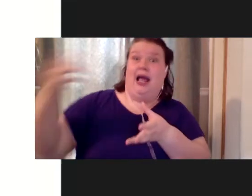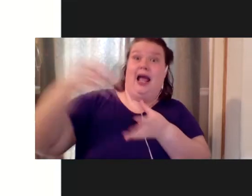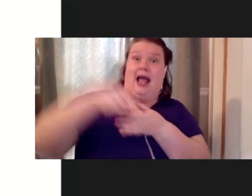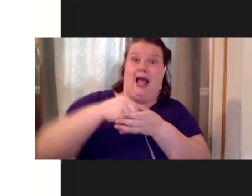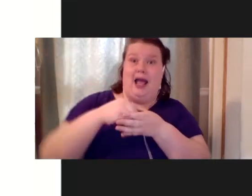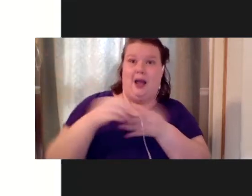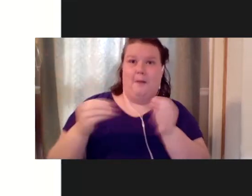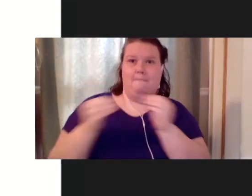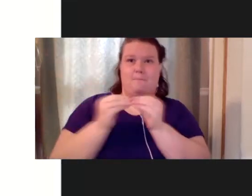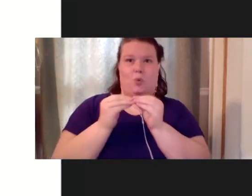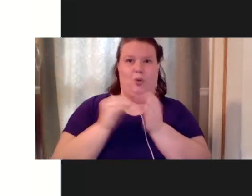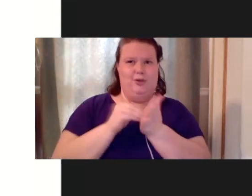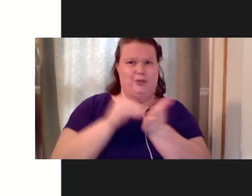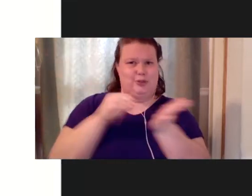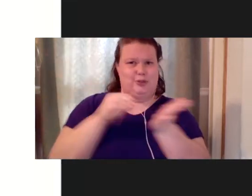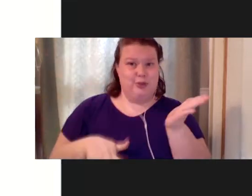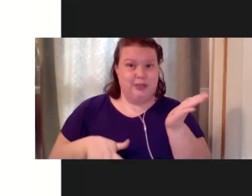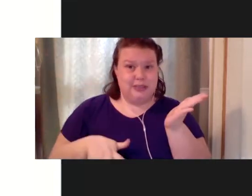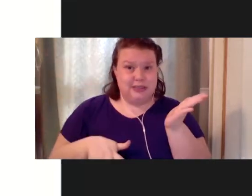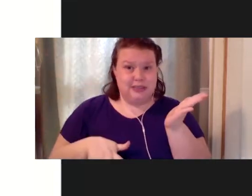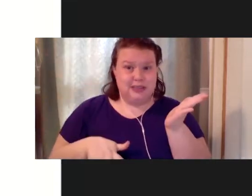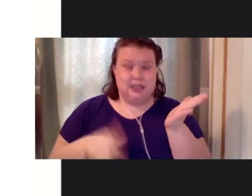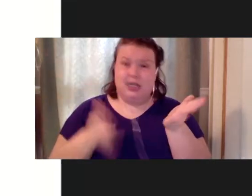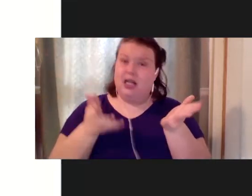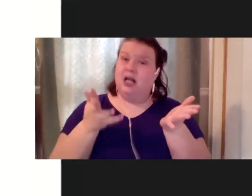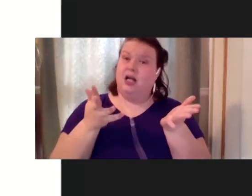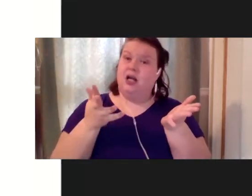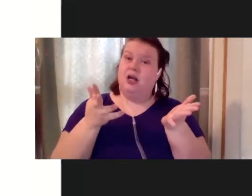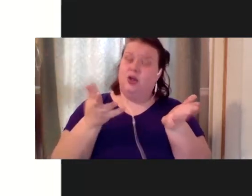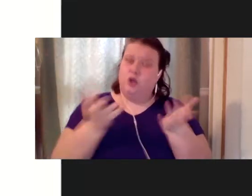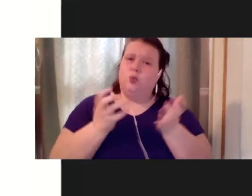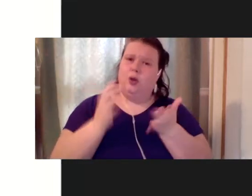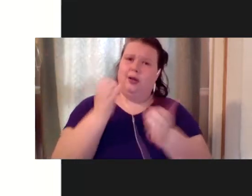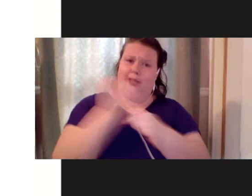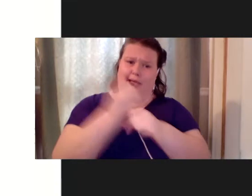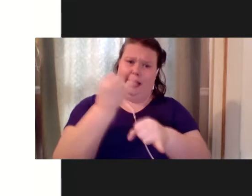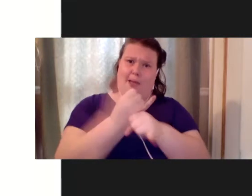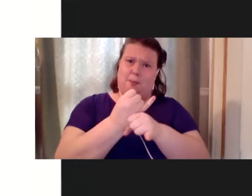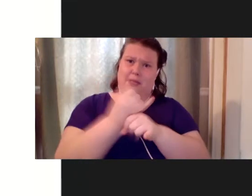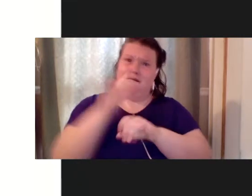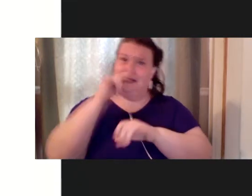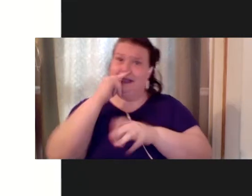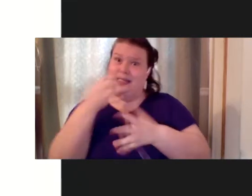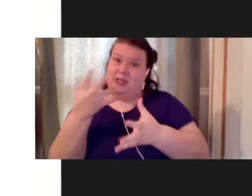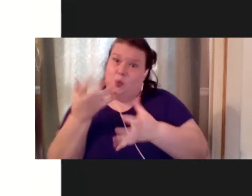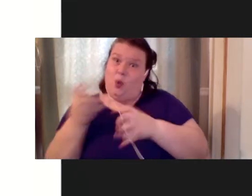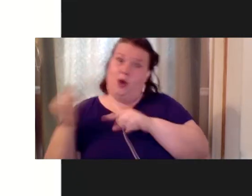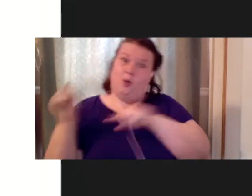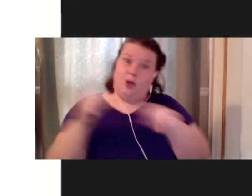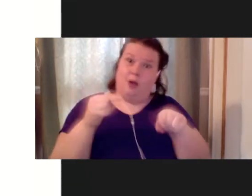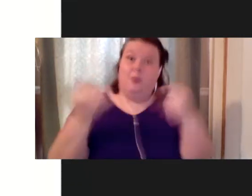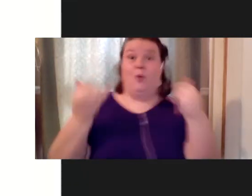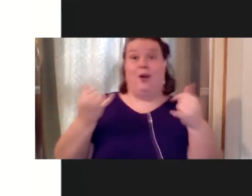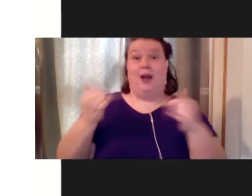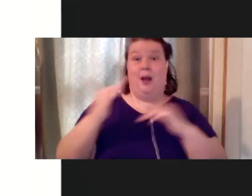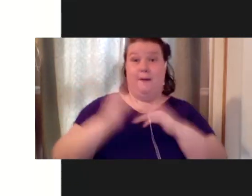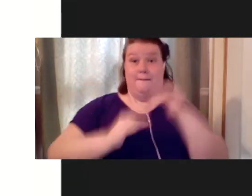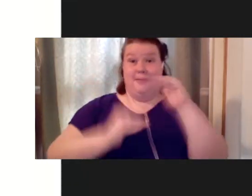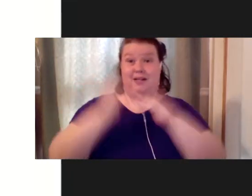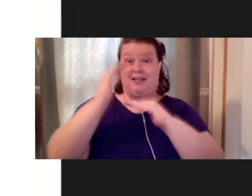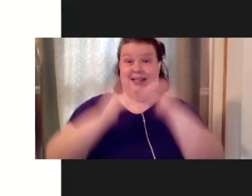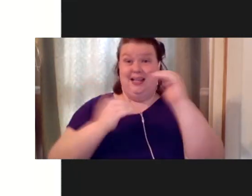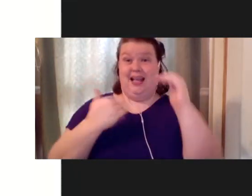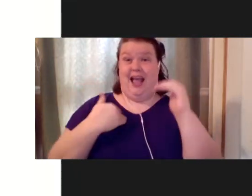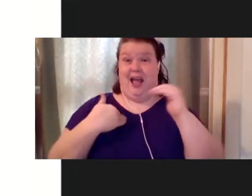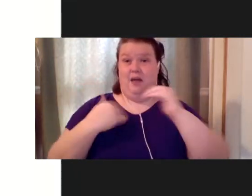and you want to make it a place where everyone wants to come and be. I know right now with our building, we have a lot of infrastructure problems